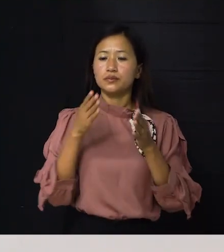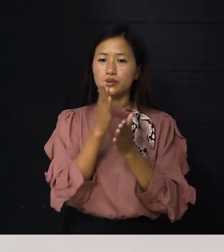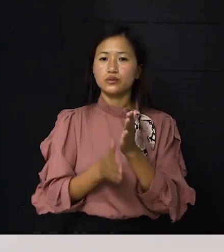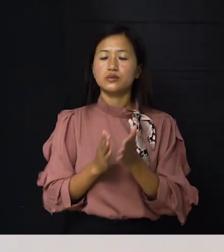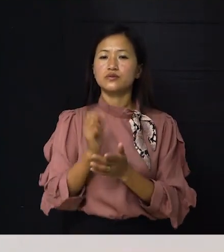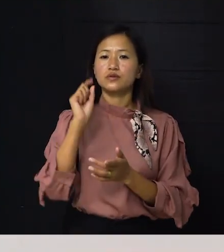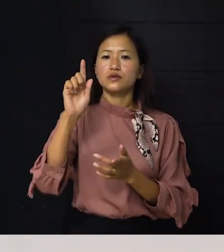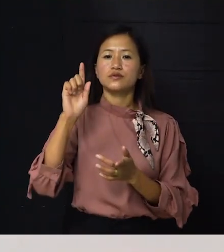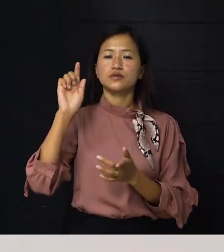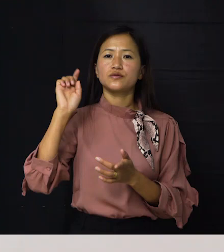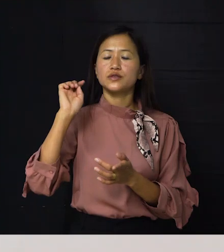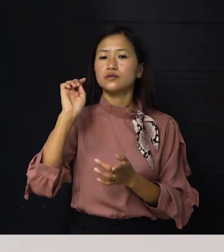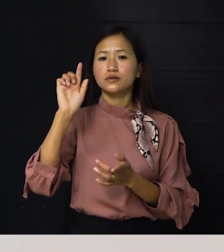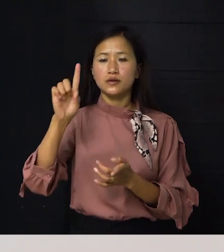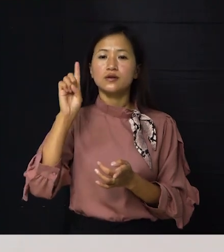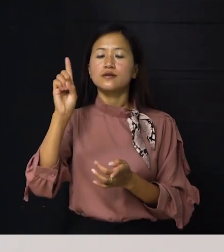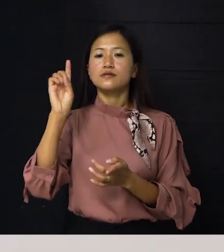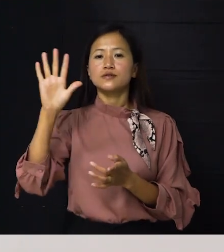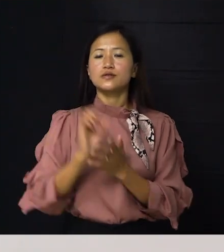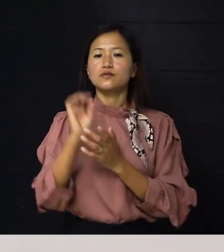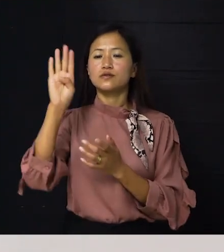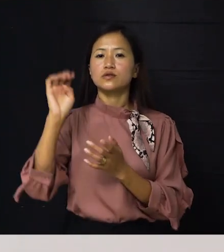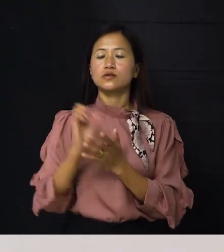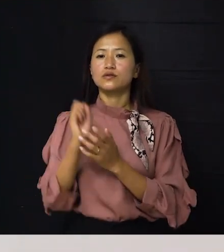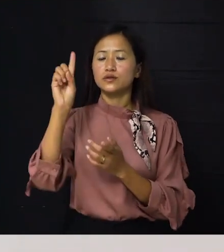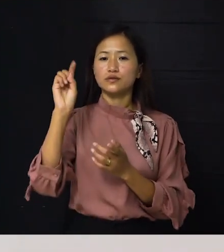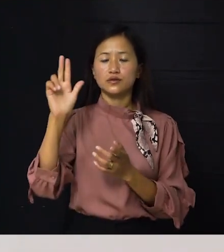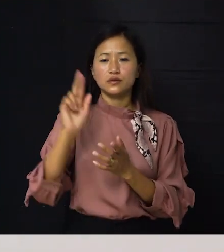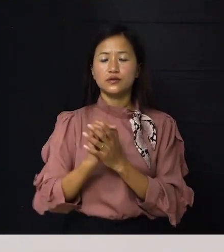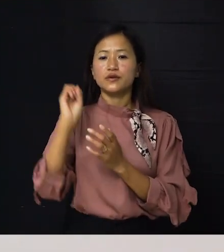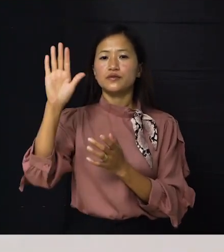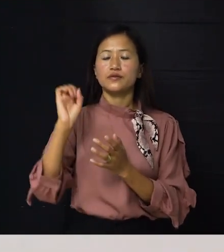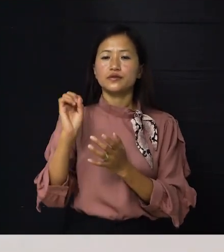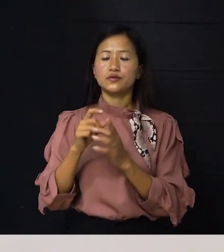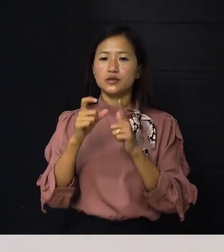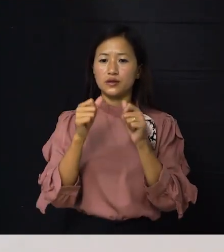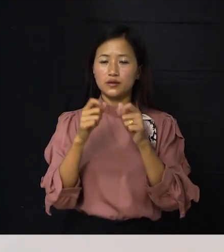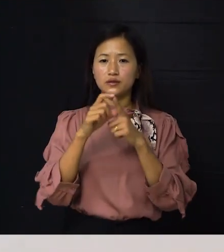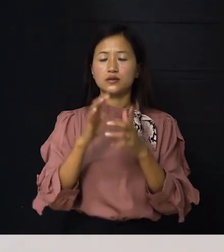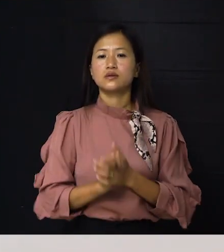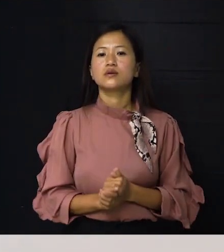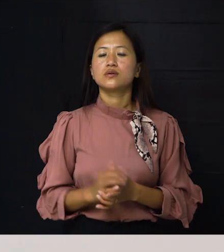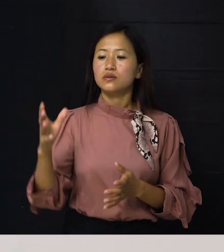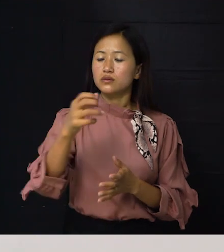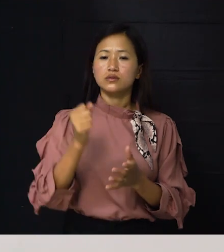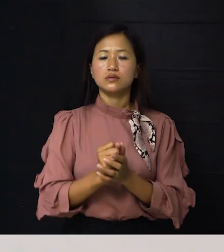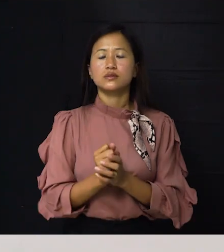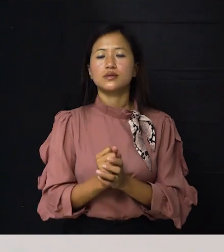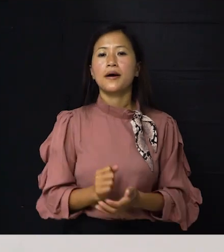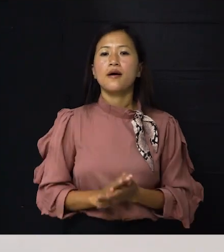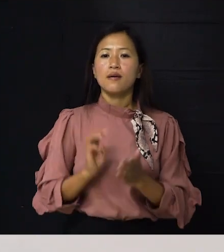between 1540 to 1545 AD. And when Humayun took control over the Mughal